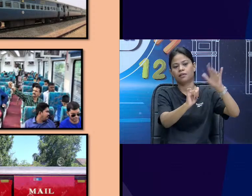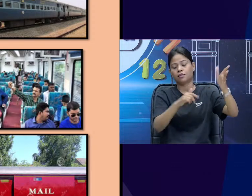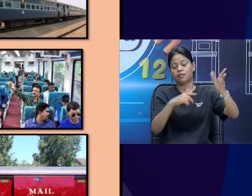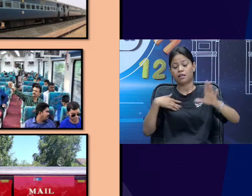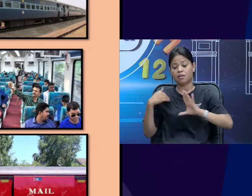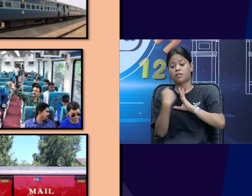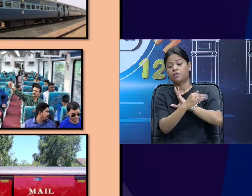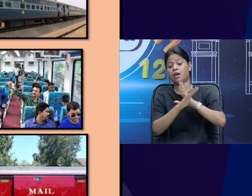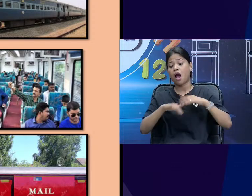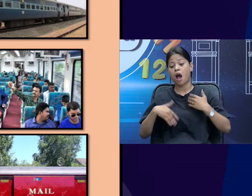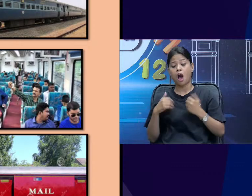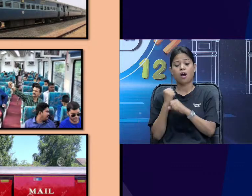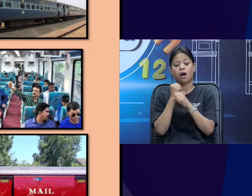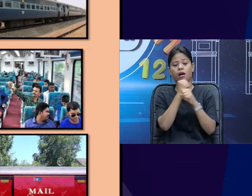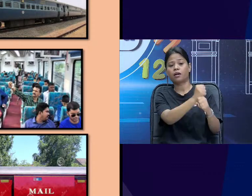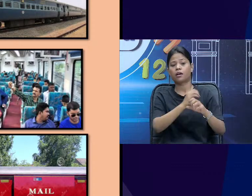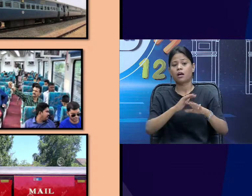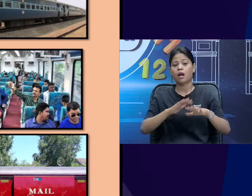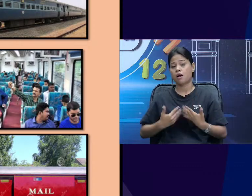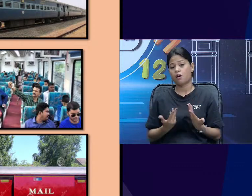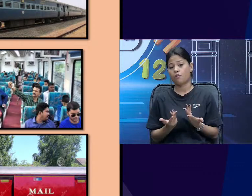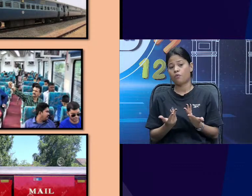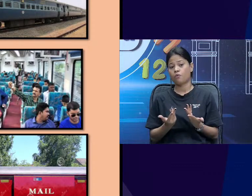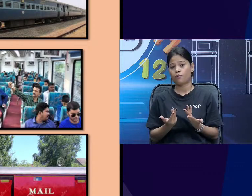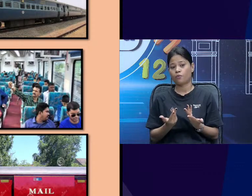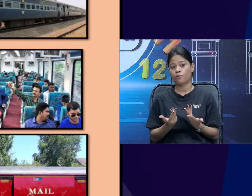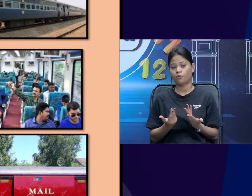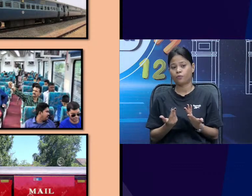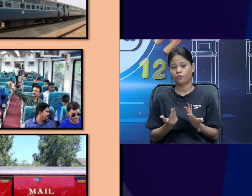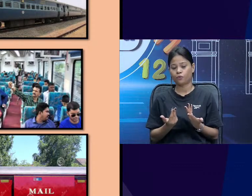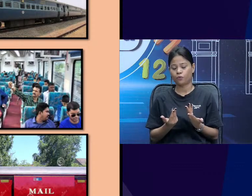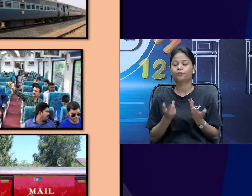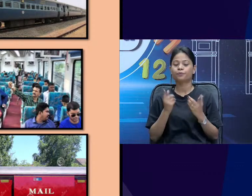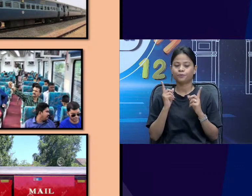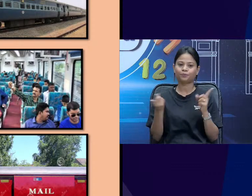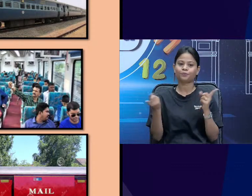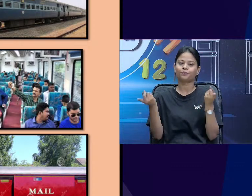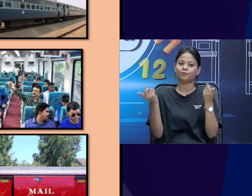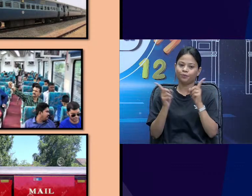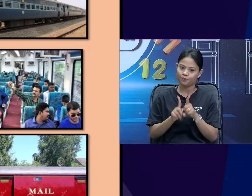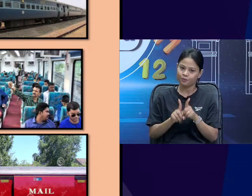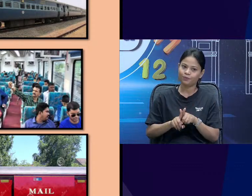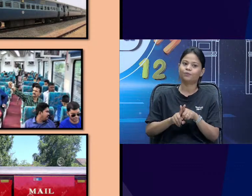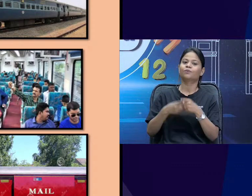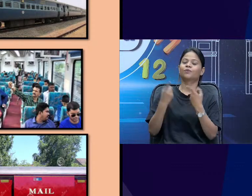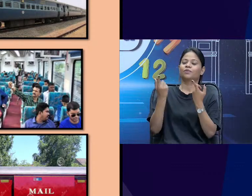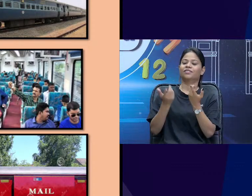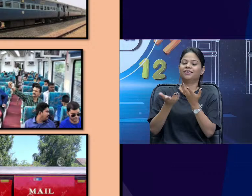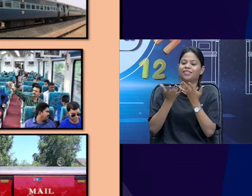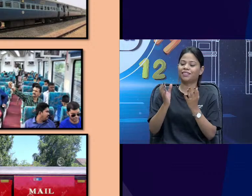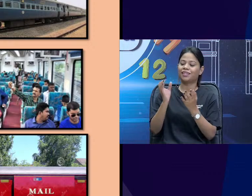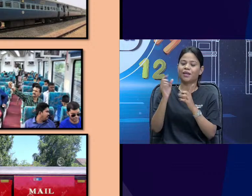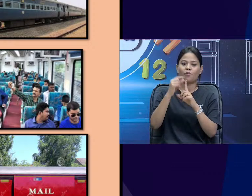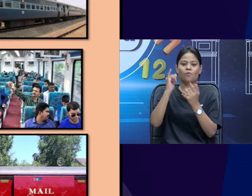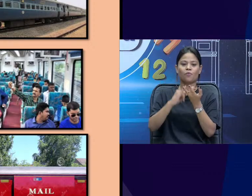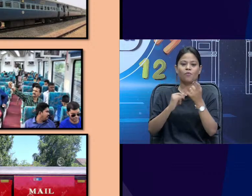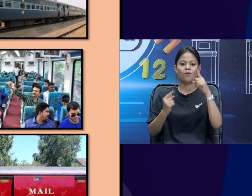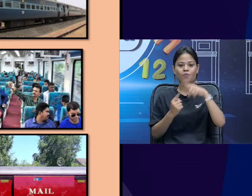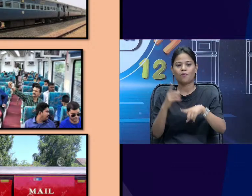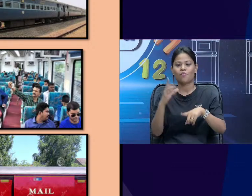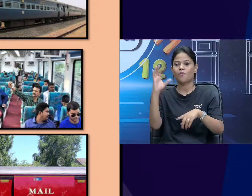greeting scenery to your friend in Delhi, then you can go give it to the post office